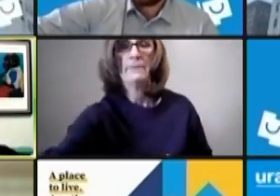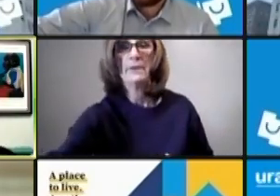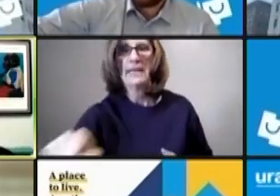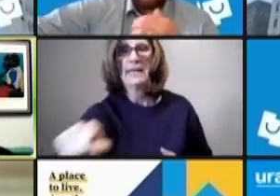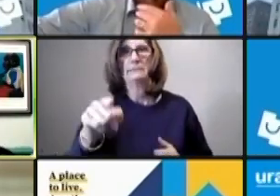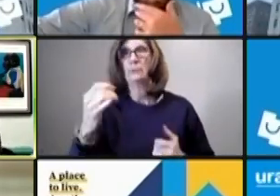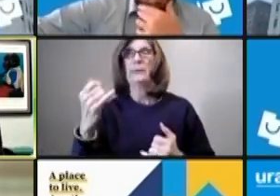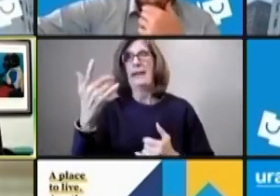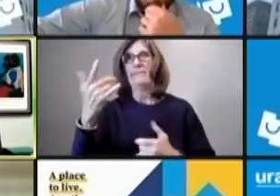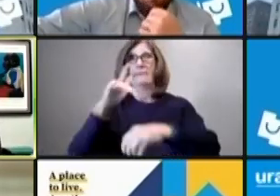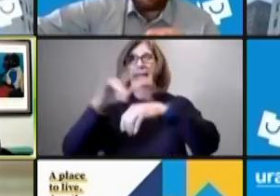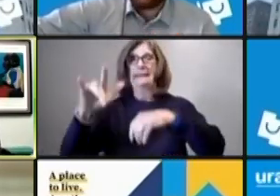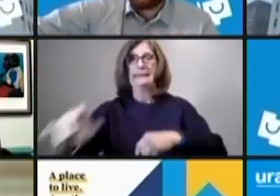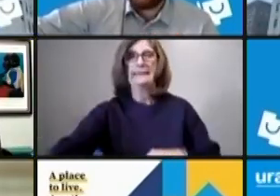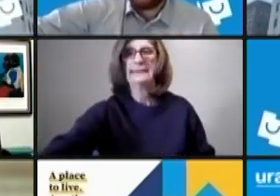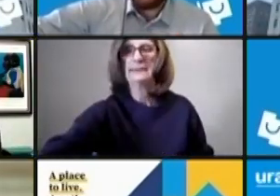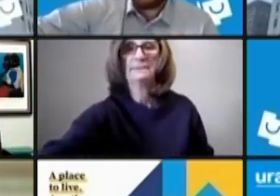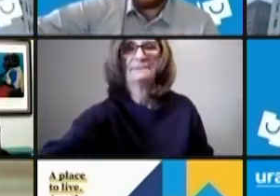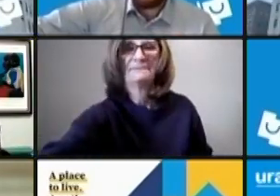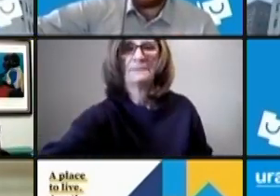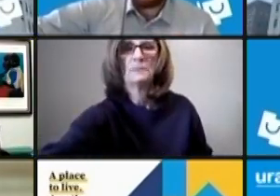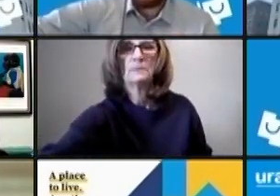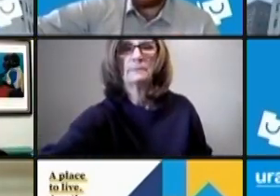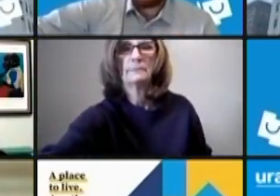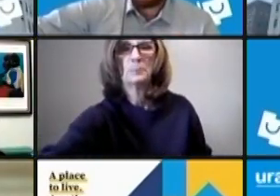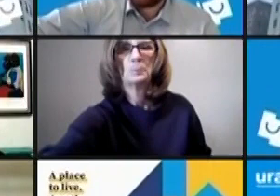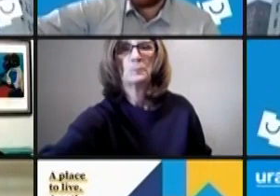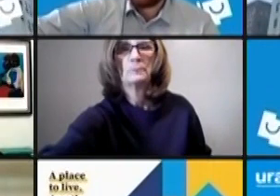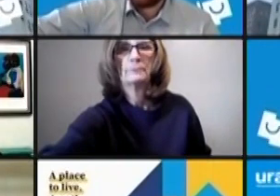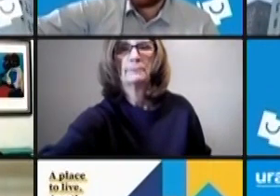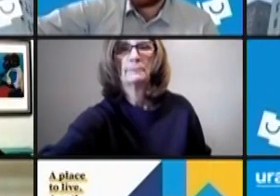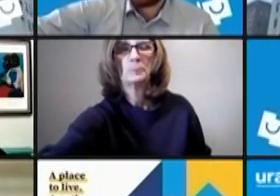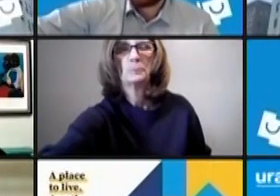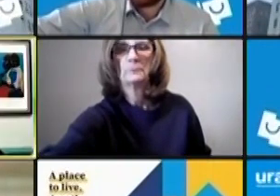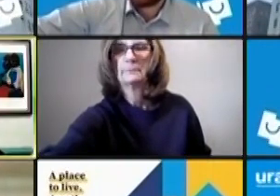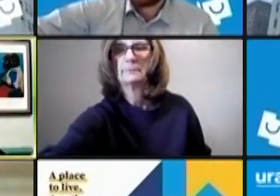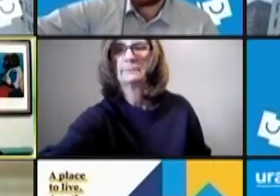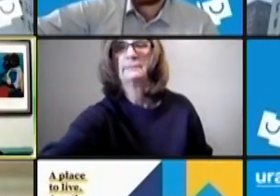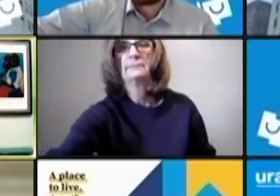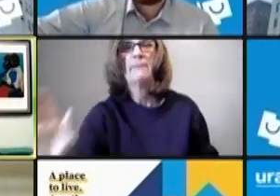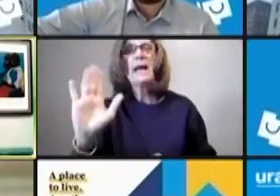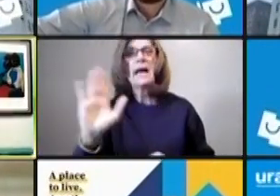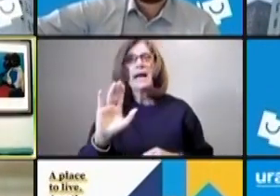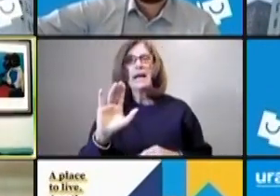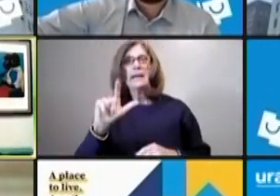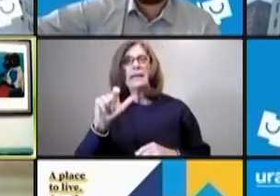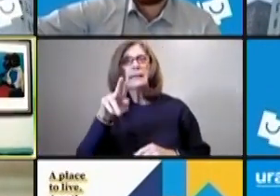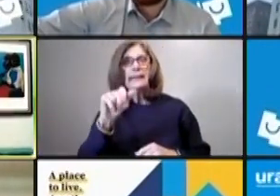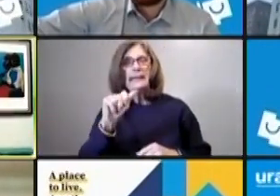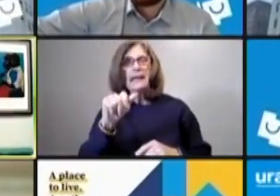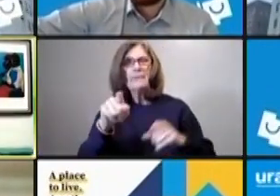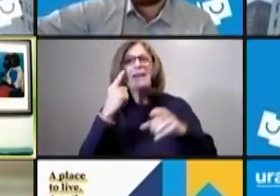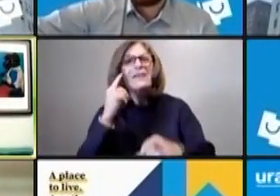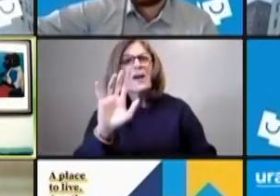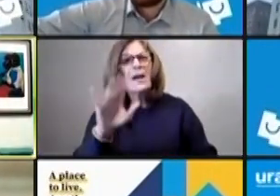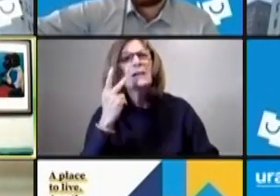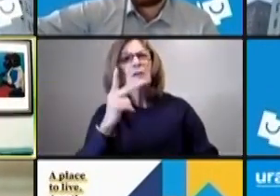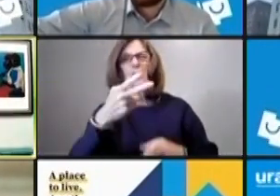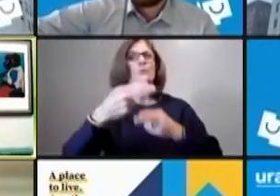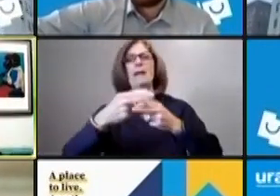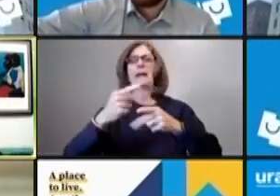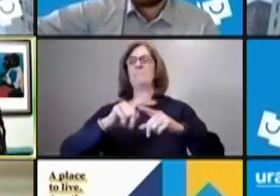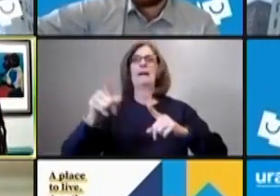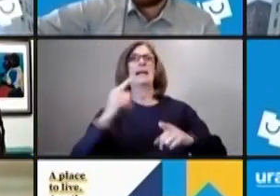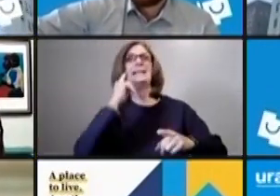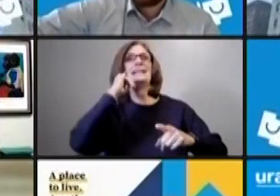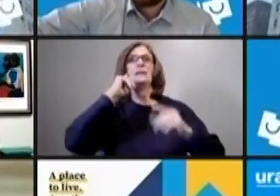vacant. Kelly, I'm present. Sorry, I'm late. Okay. This is Lena. Okay, thank you, Lena. I thought I saw your name, but I didn't hear you. So, all